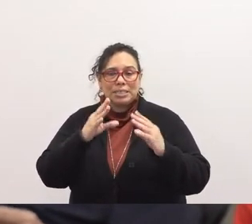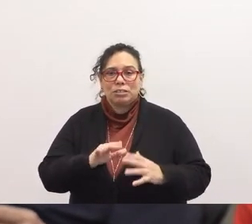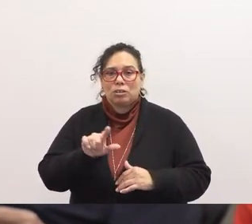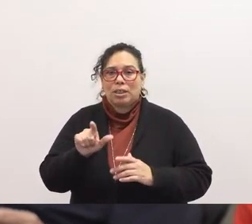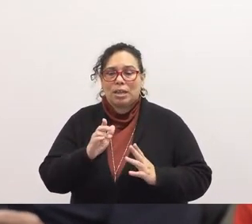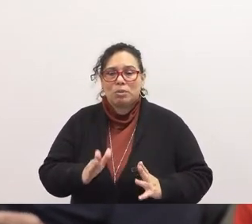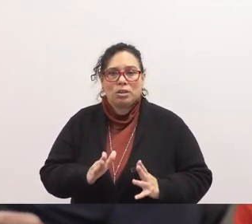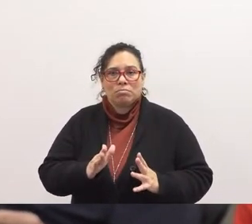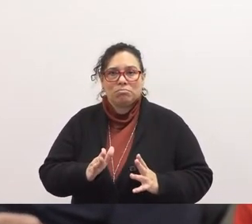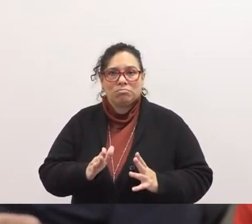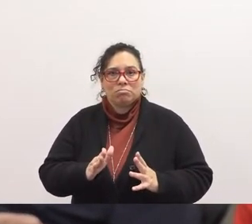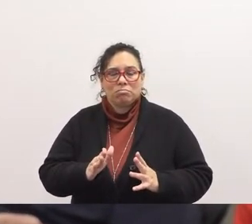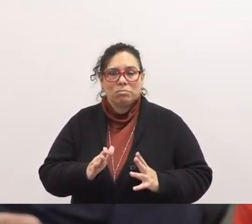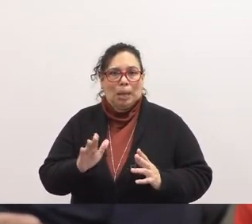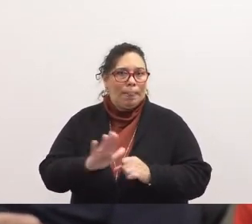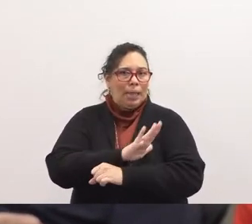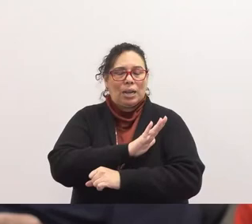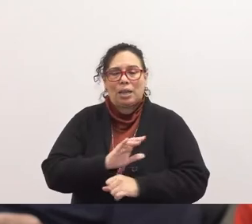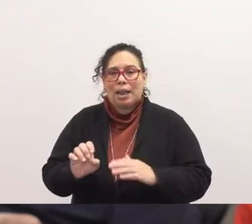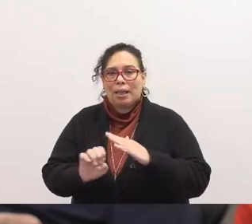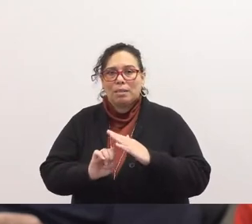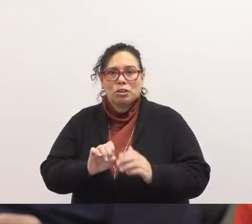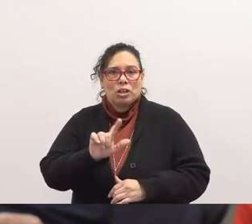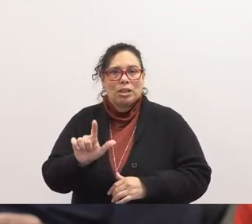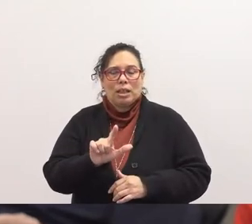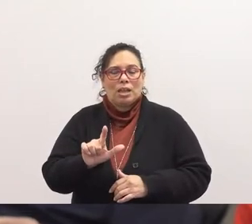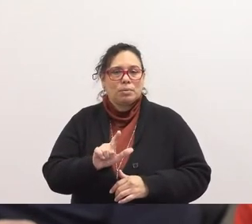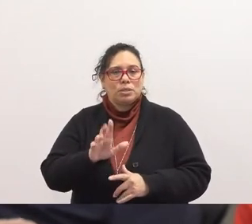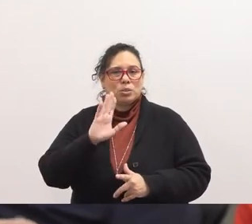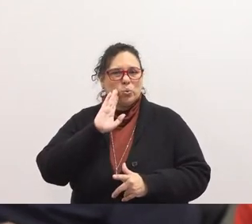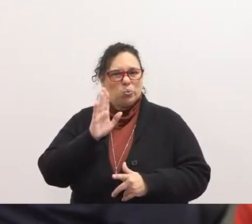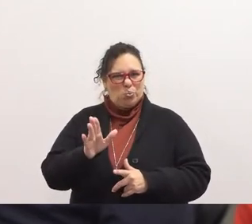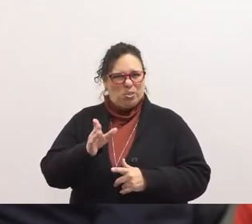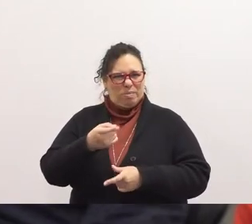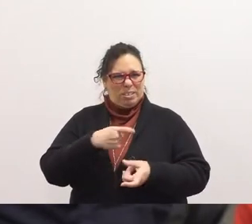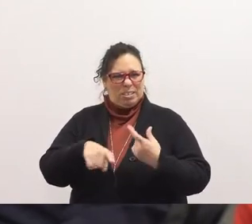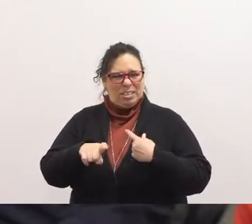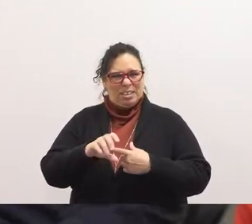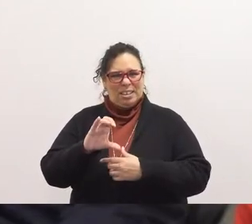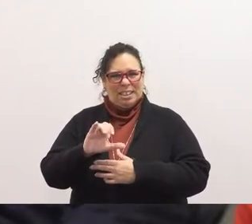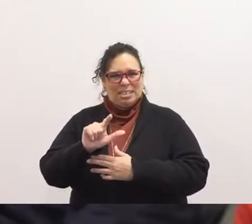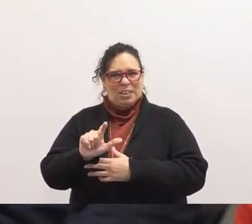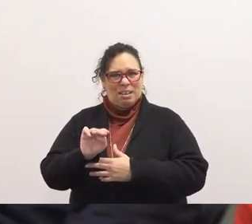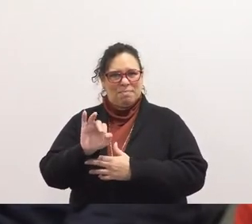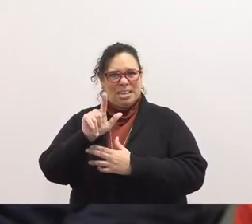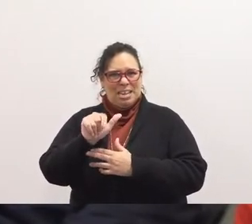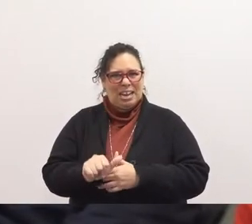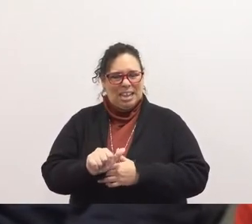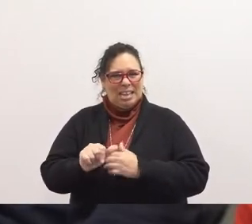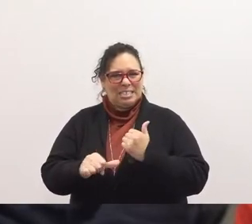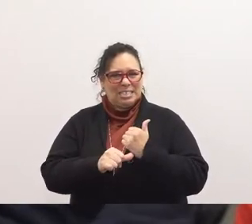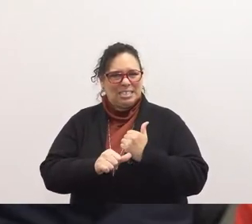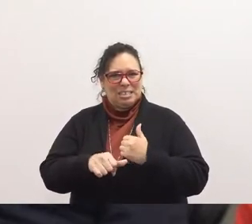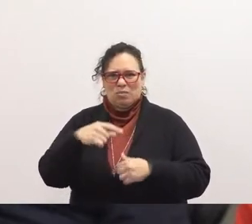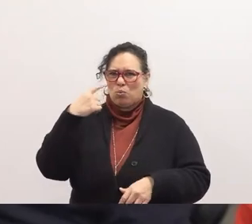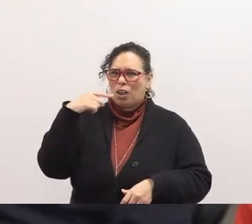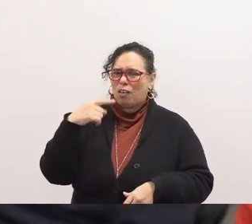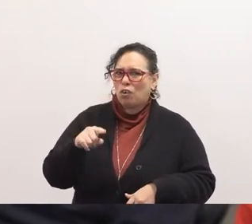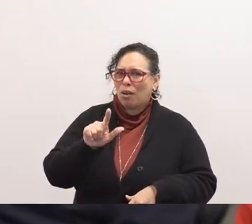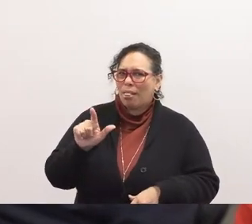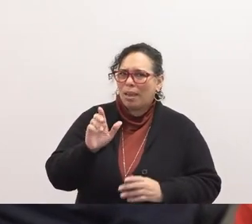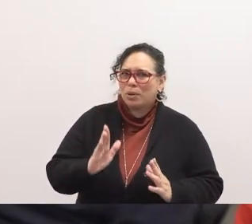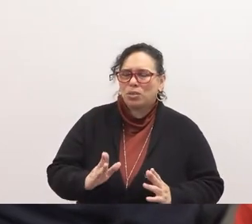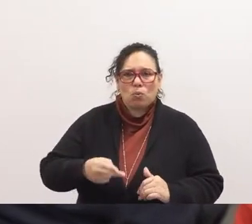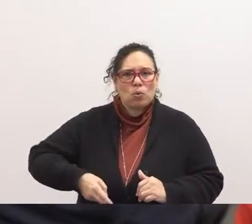librarian altogether, and many elementary libraries will be staffed by classified media assistants. Why do we need teacher librarians? We are